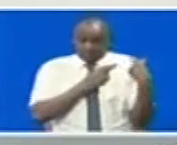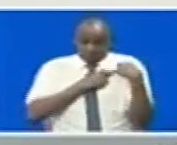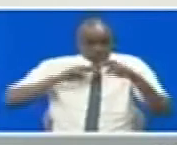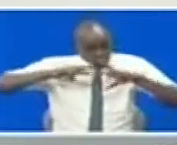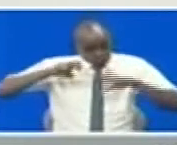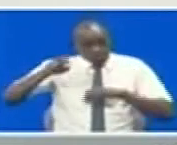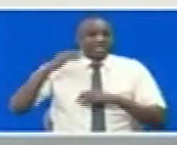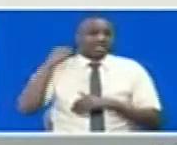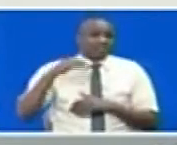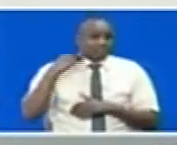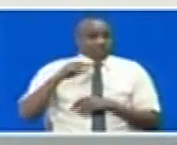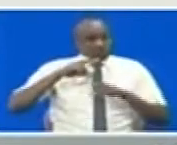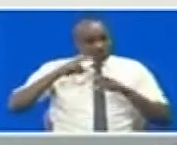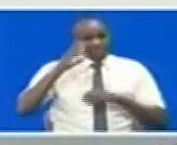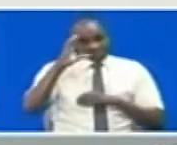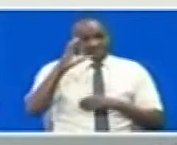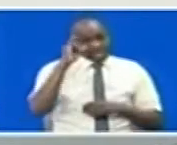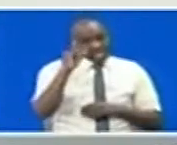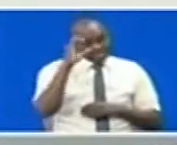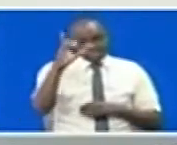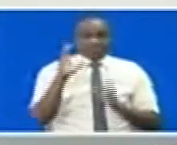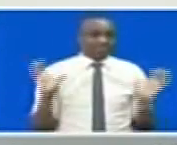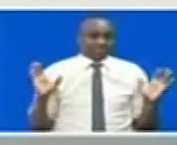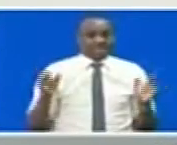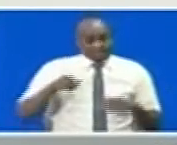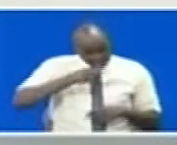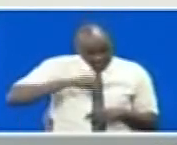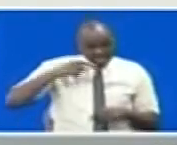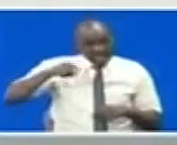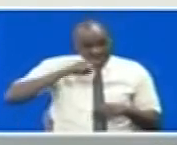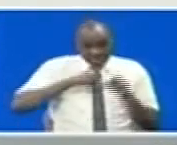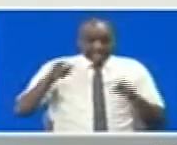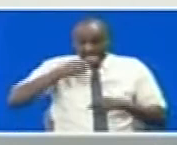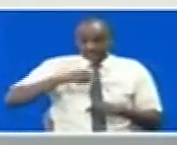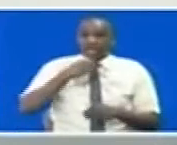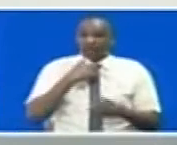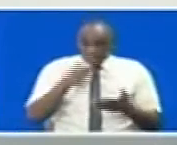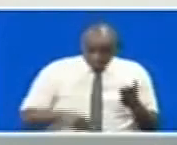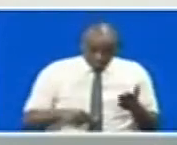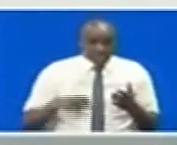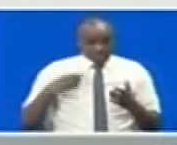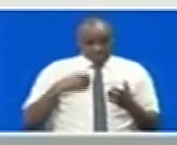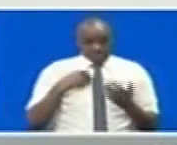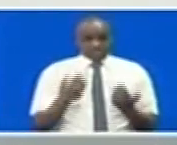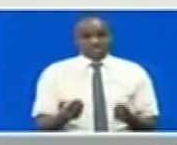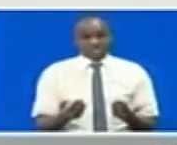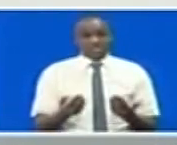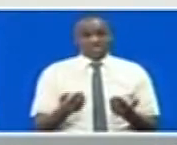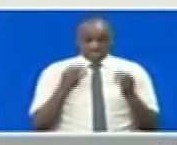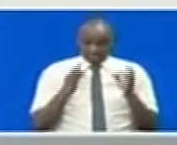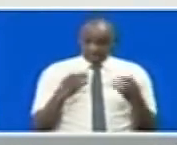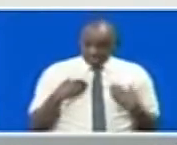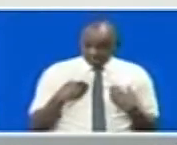Criminal Investigation Department. But we do have attached to us a few